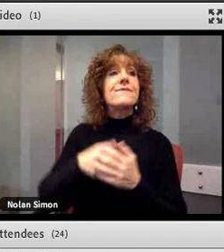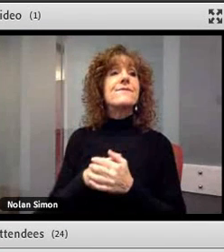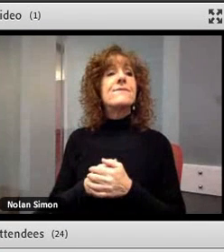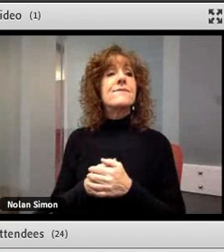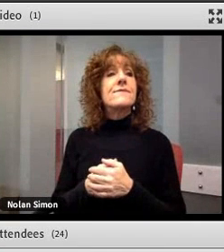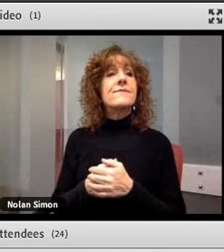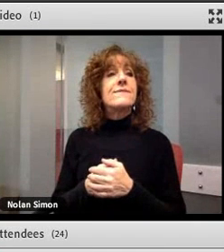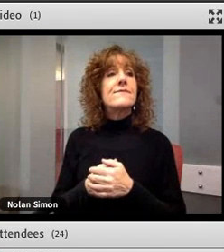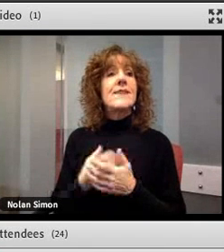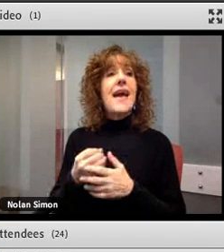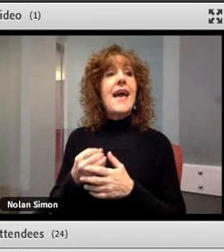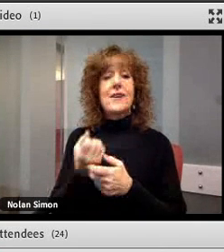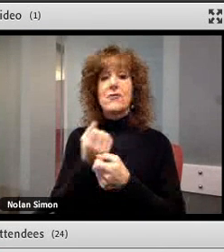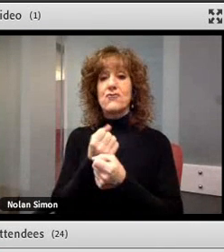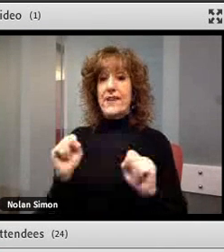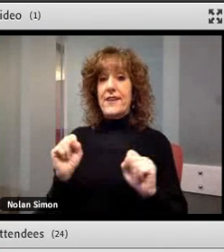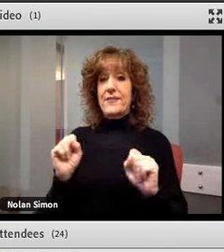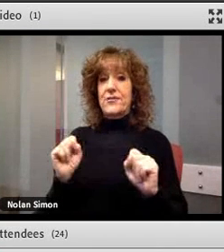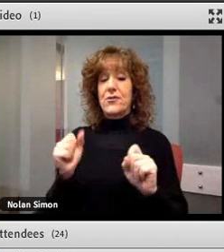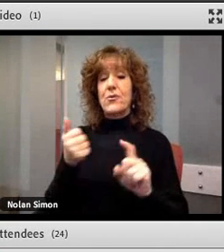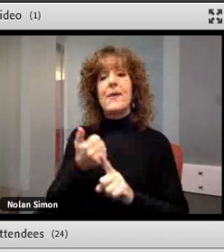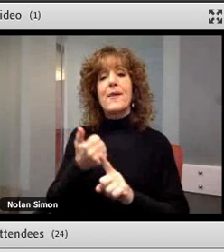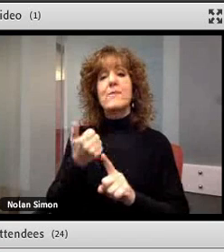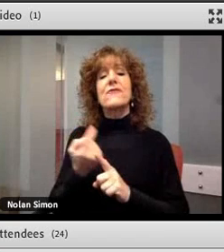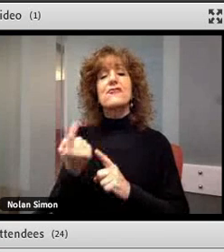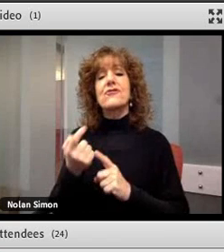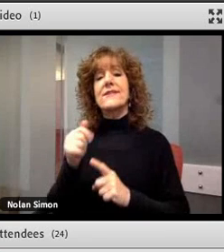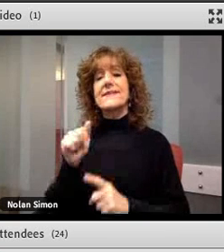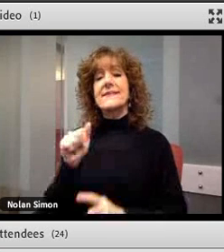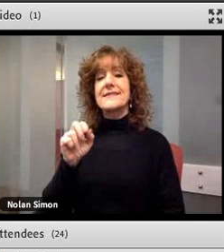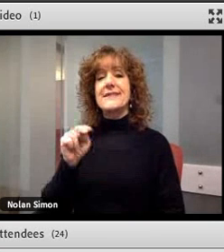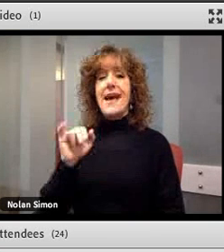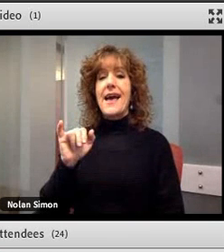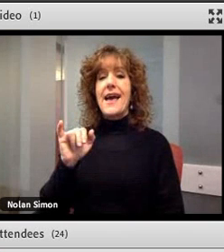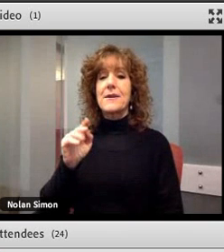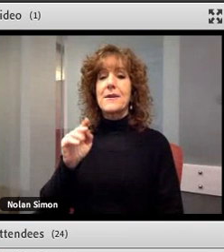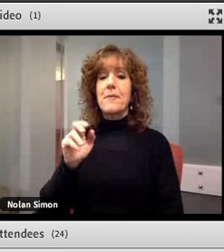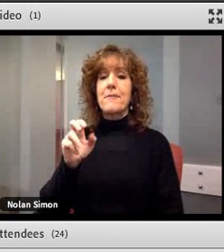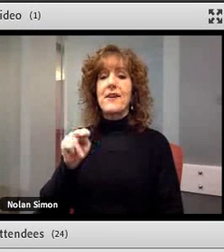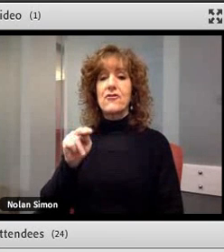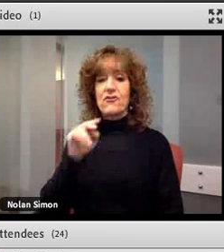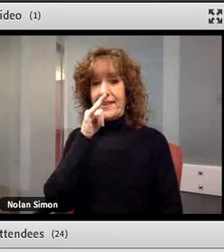the rescues are just animations that the kids can watch.